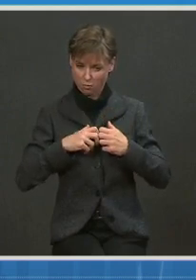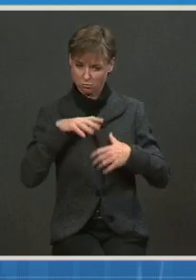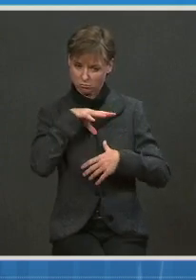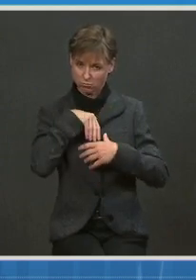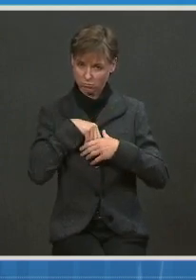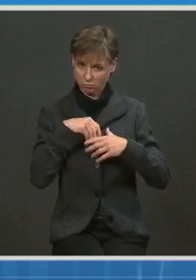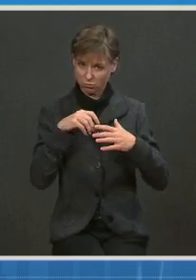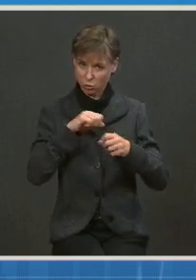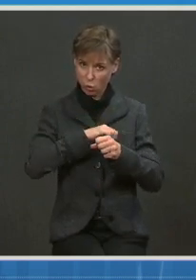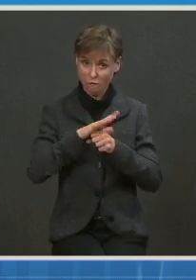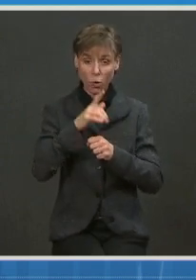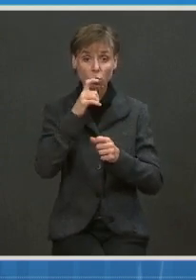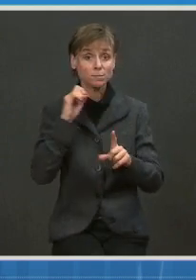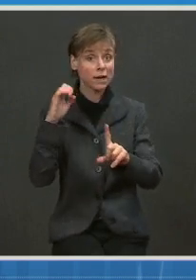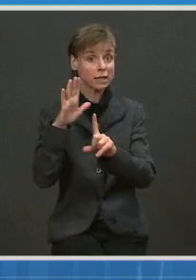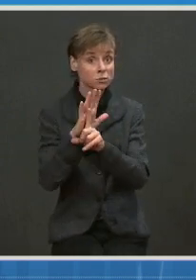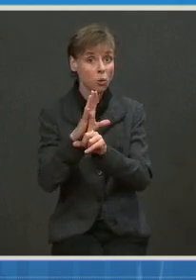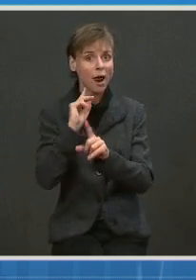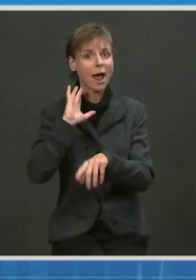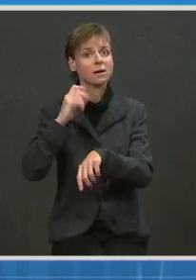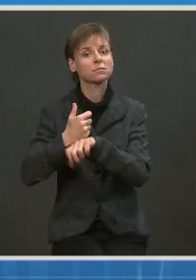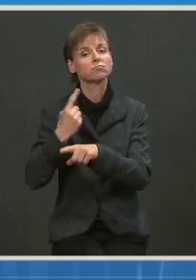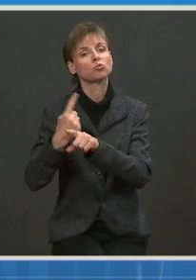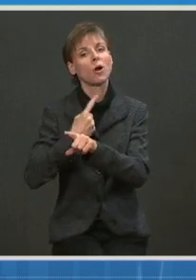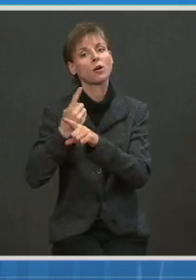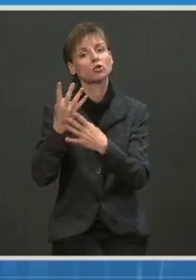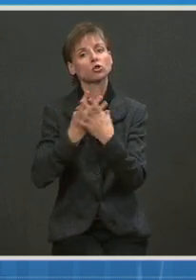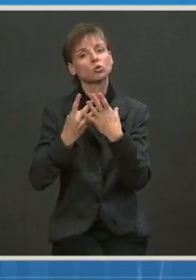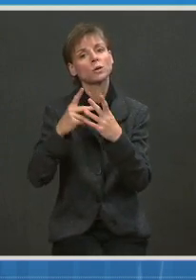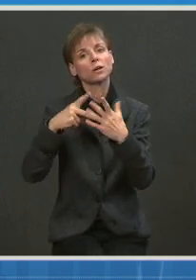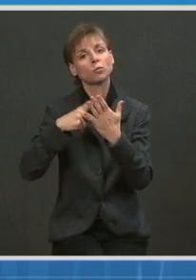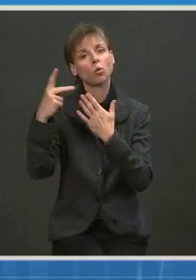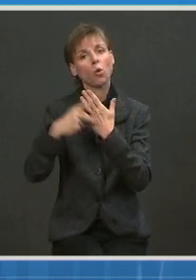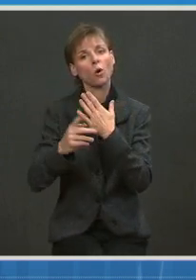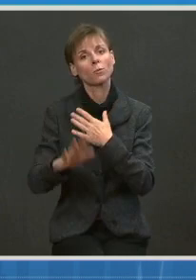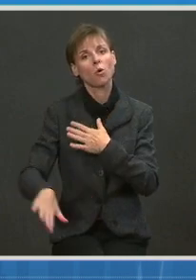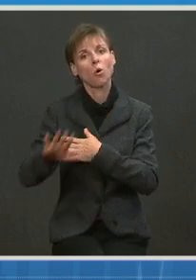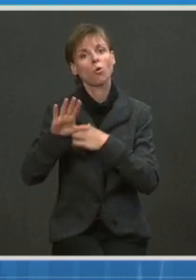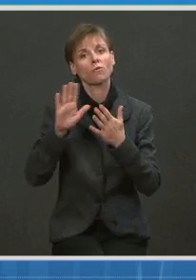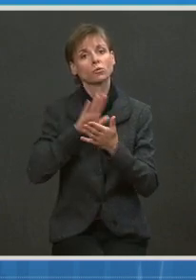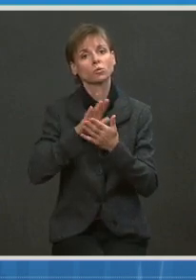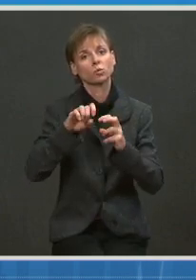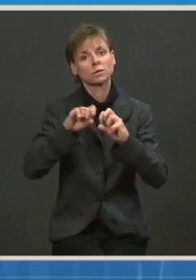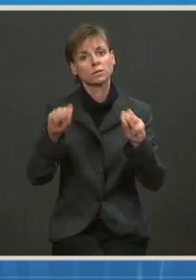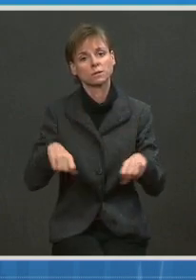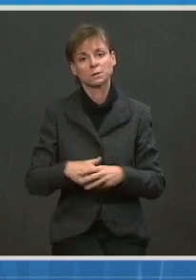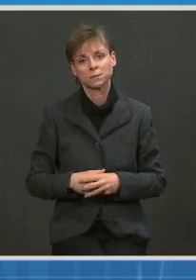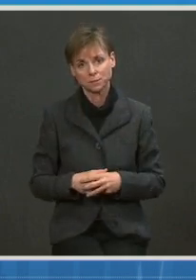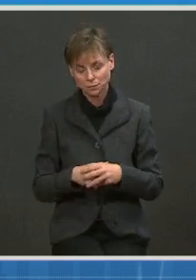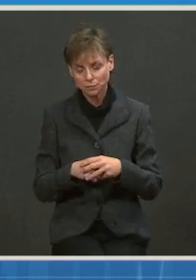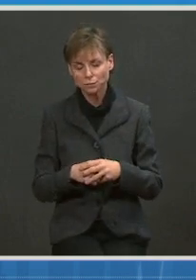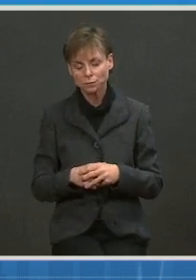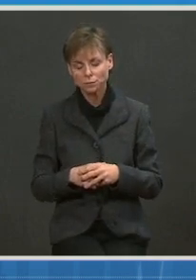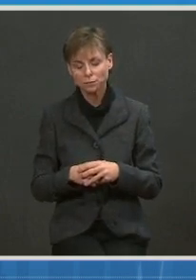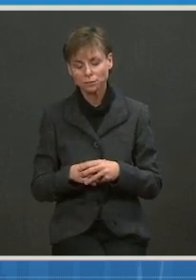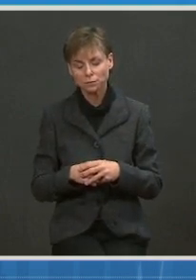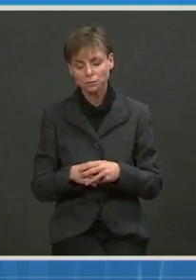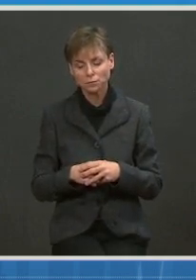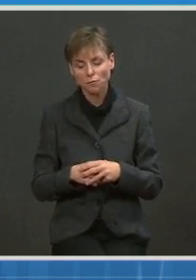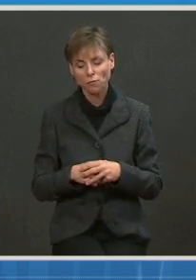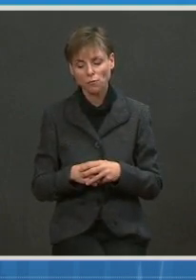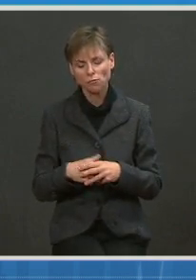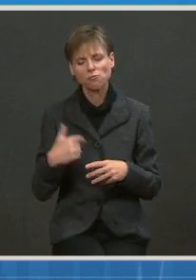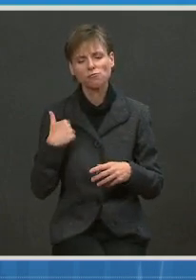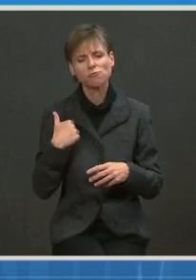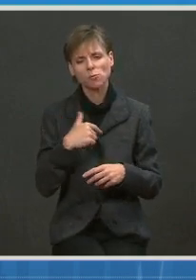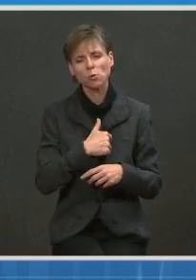regular screening testing programs across the school system. We recognize that establishing a COVID testing program is new for many